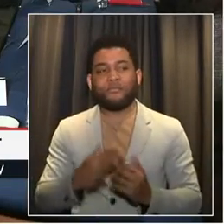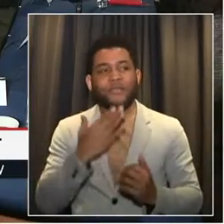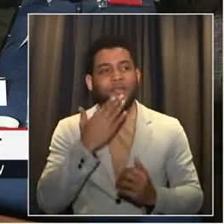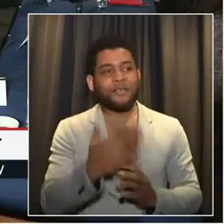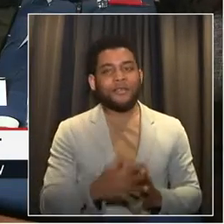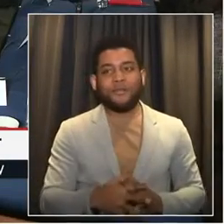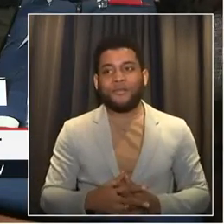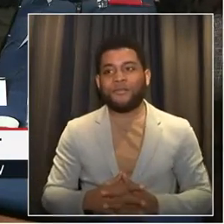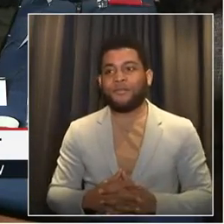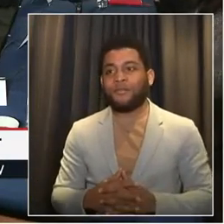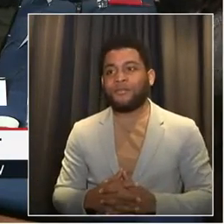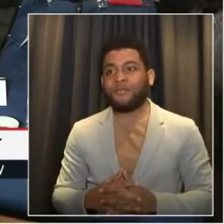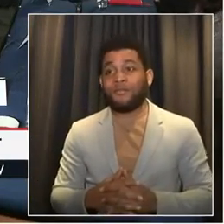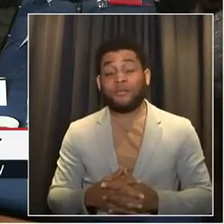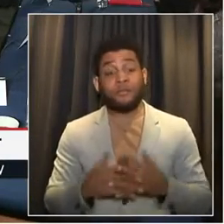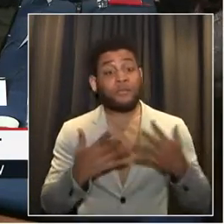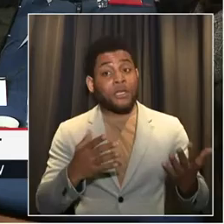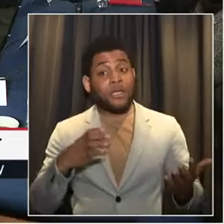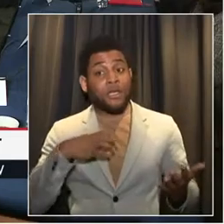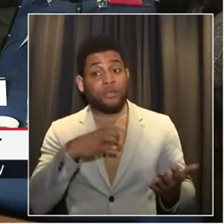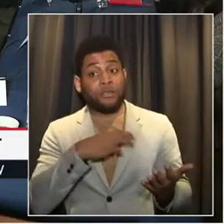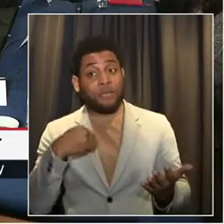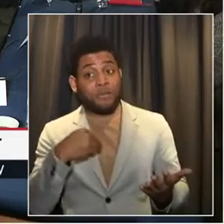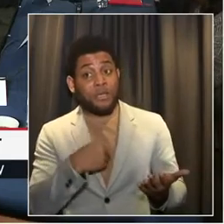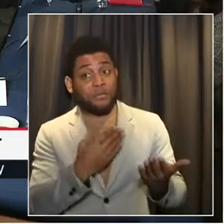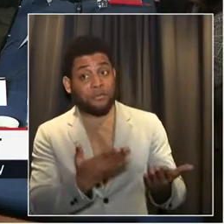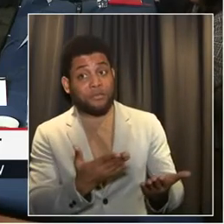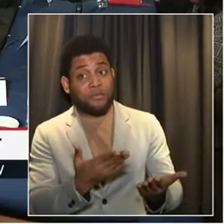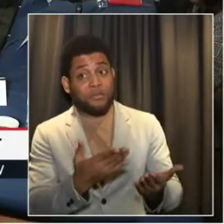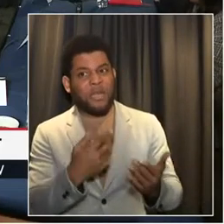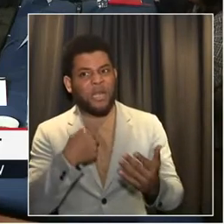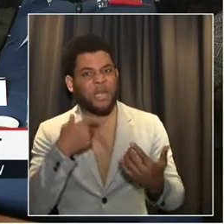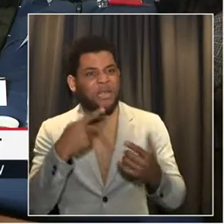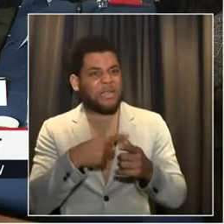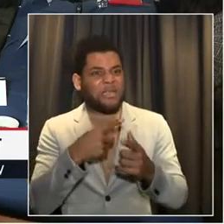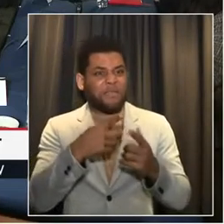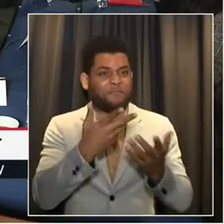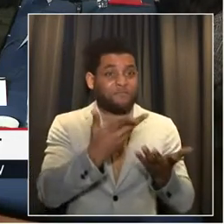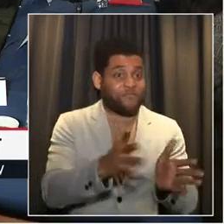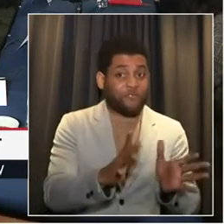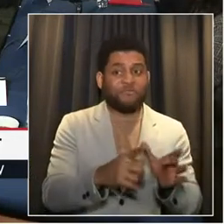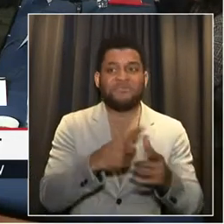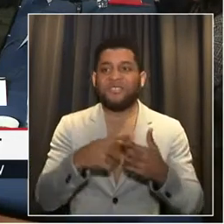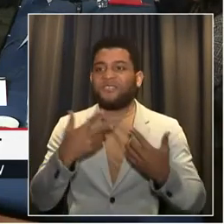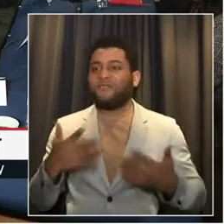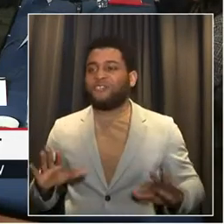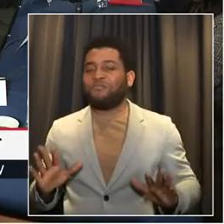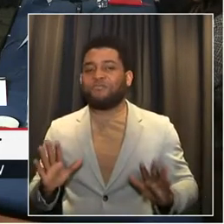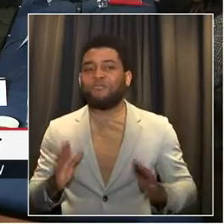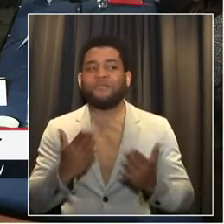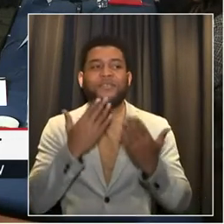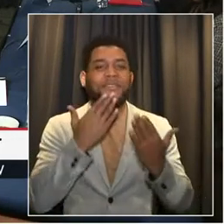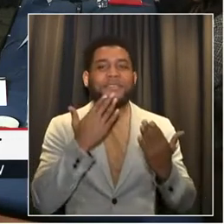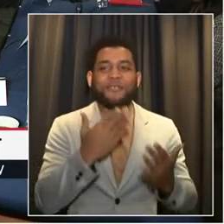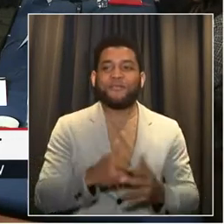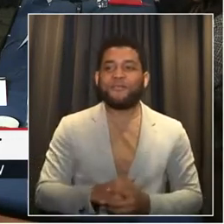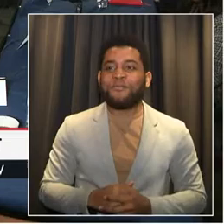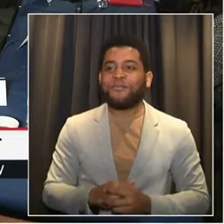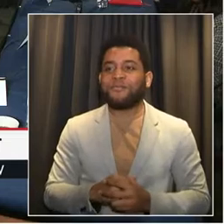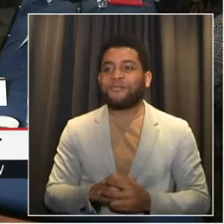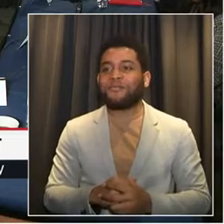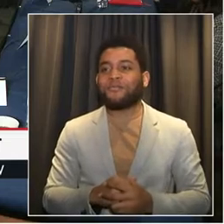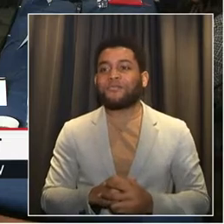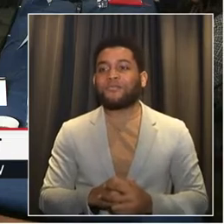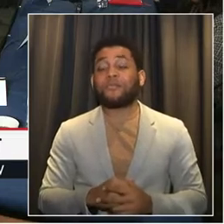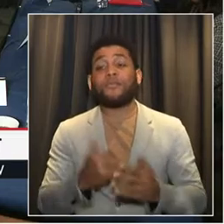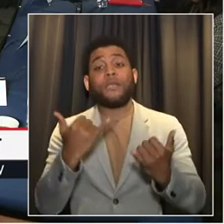Councilmember Truman, and then I think we're done. Thank you very much. And I'm going to harken back to the downtown